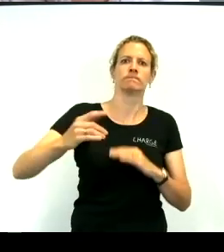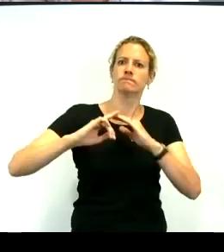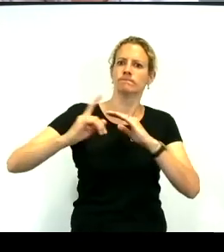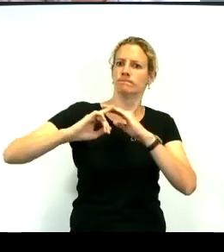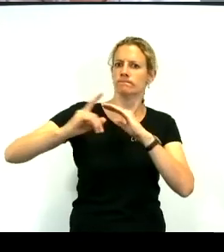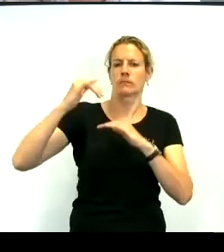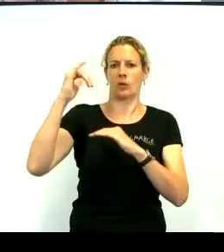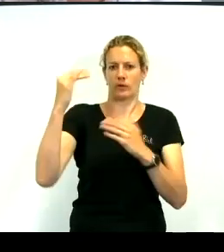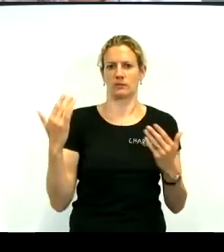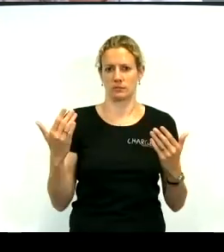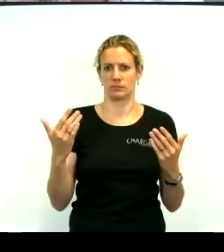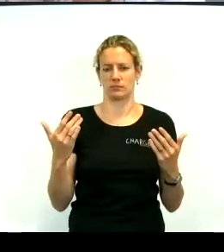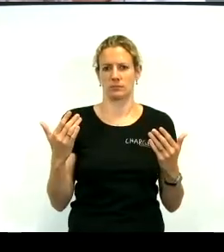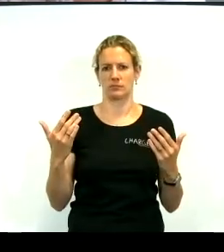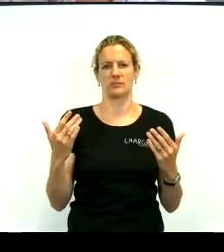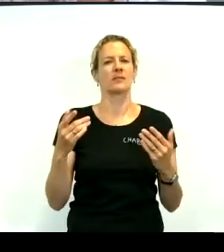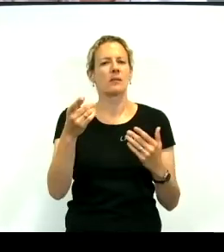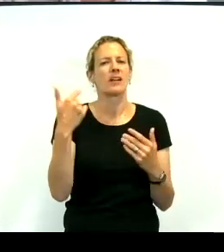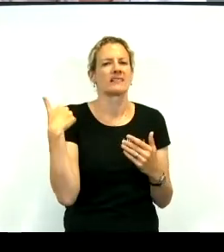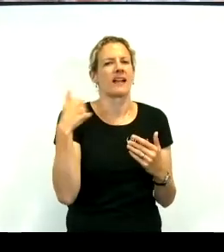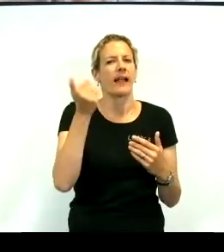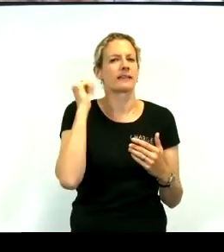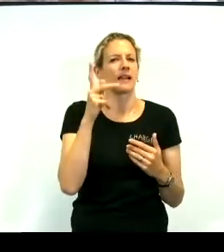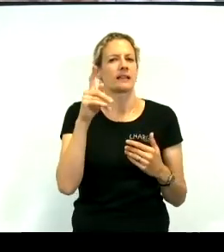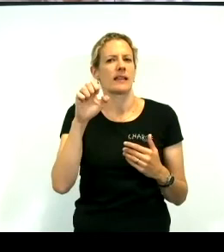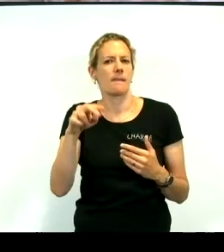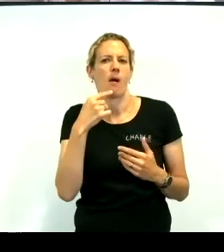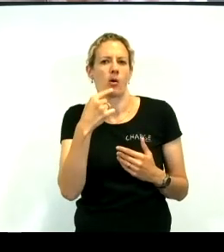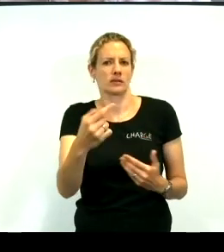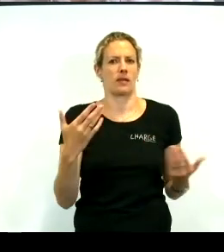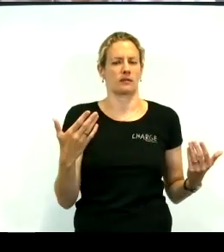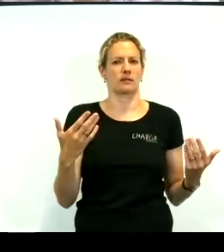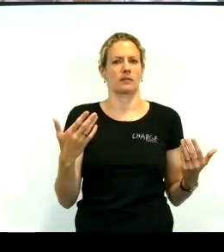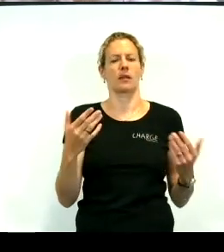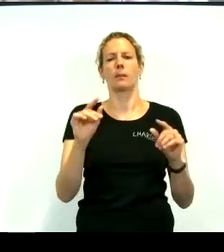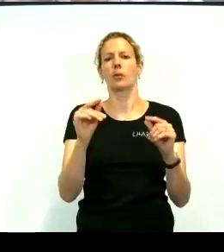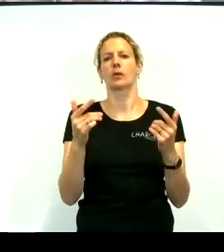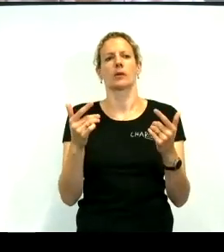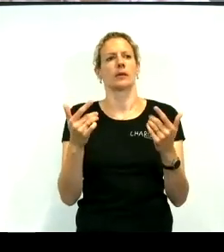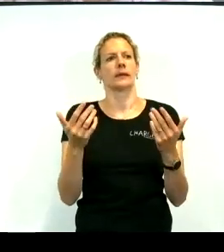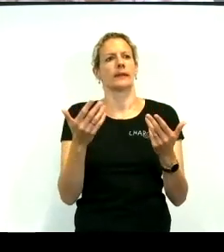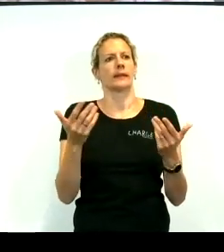was saying yesterday about just going to the loo and trying.